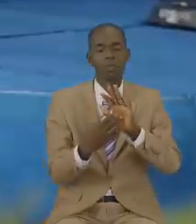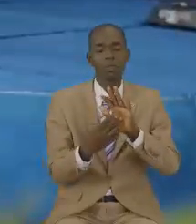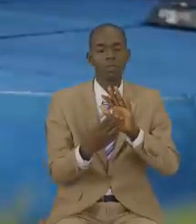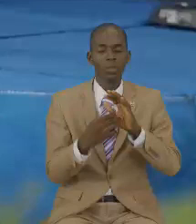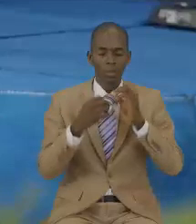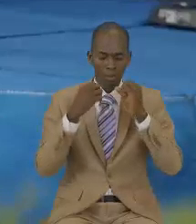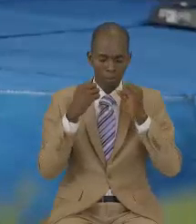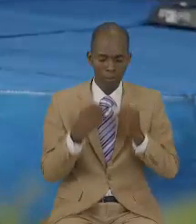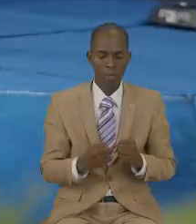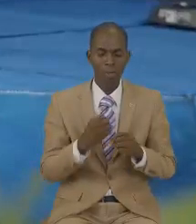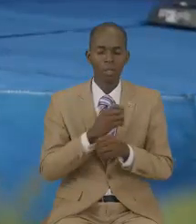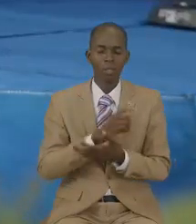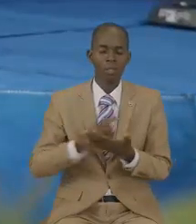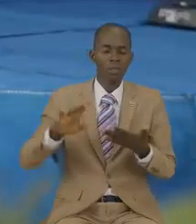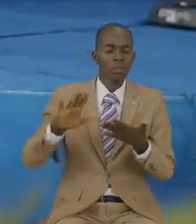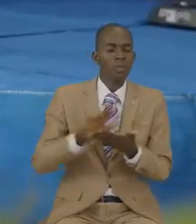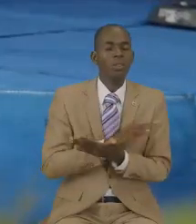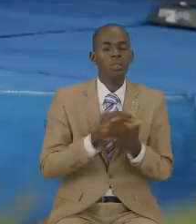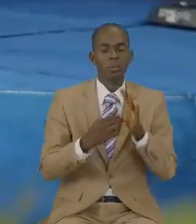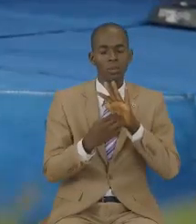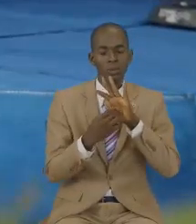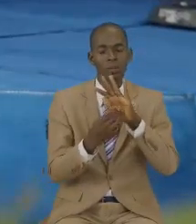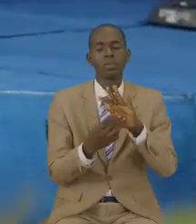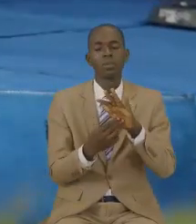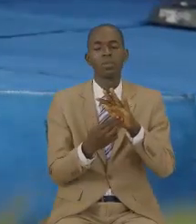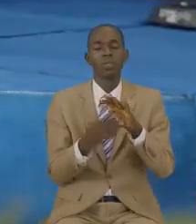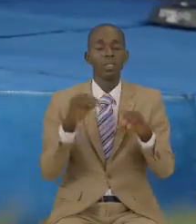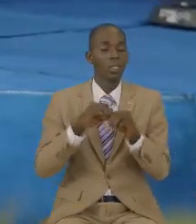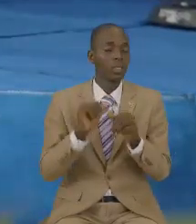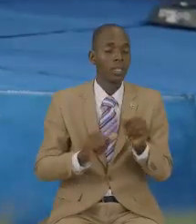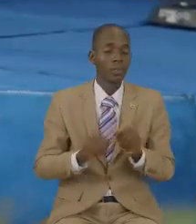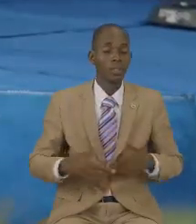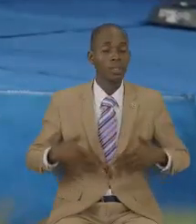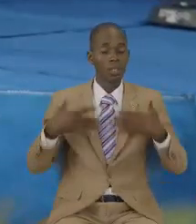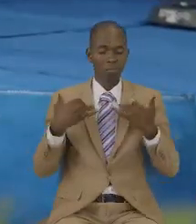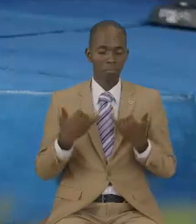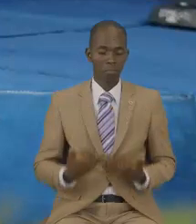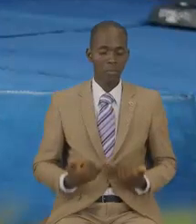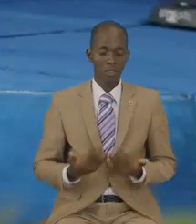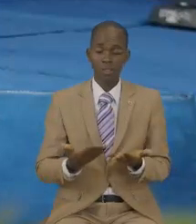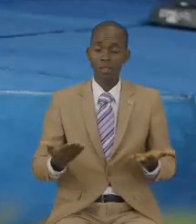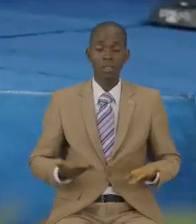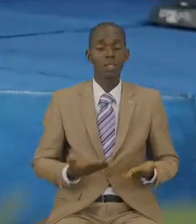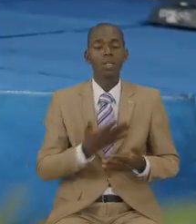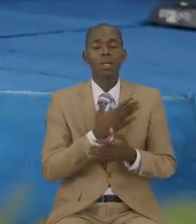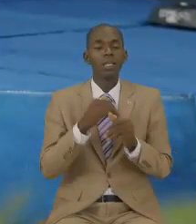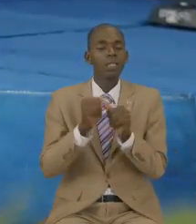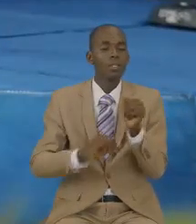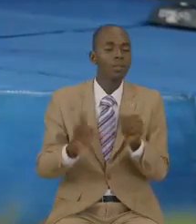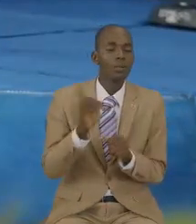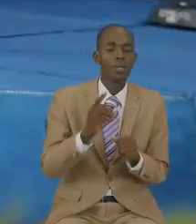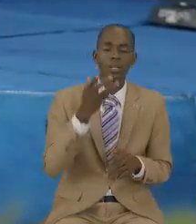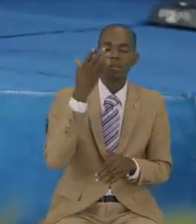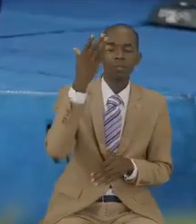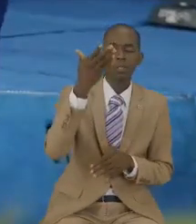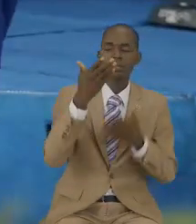Power divine in manifestation in every life present here today and over there, all over